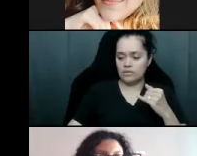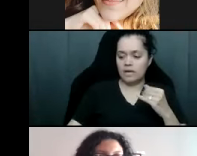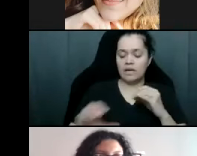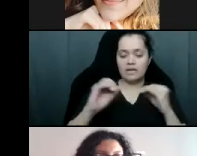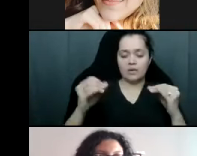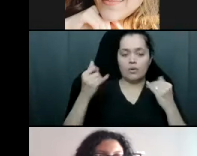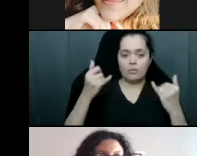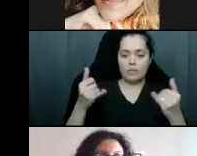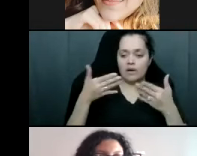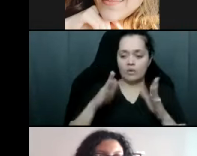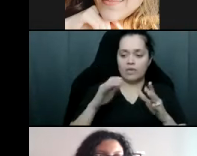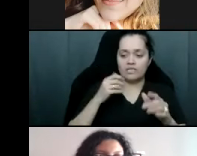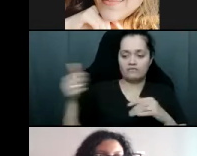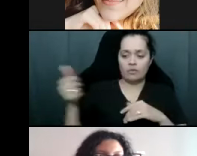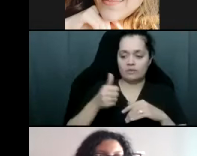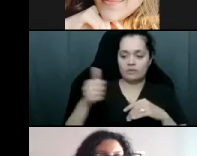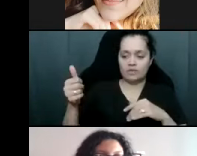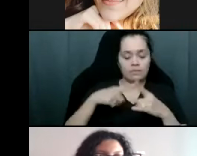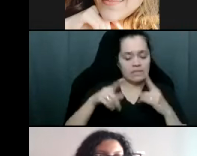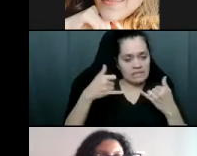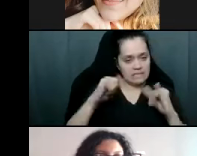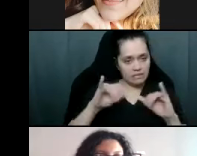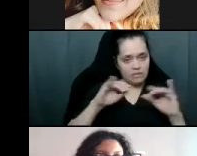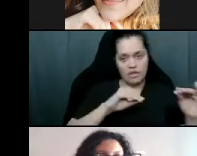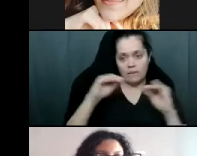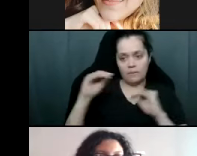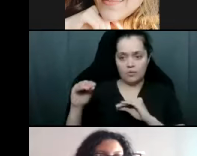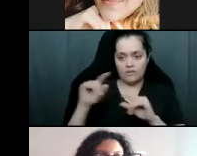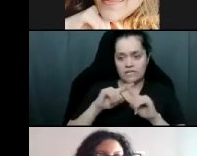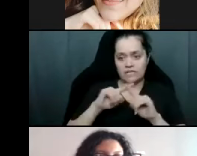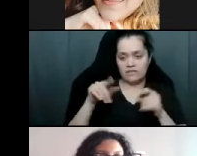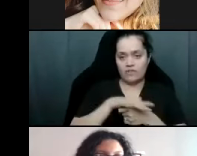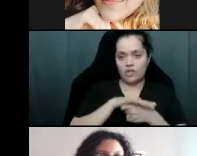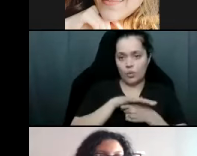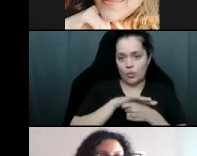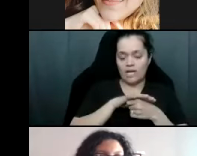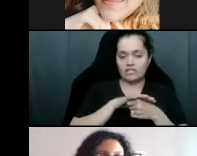means of transportation, yet they did move them in different locations.